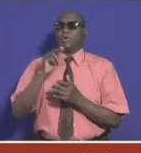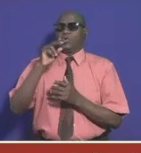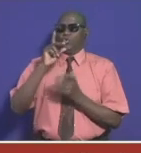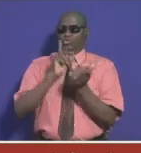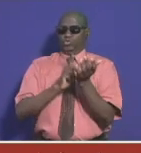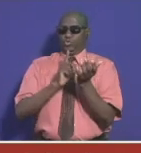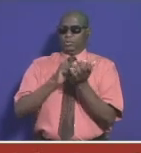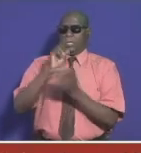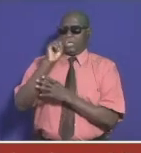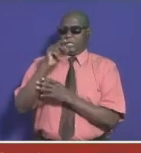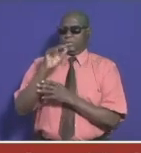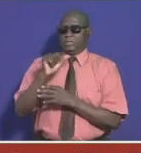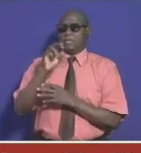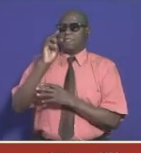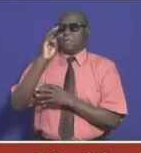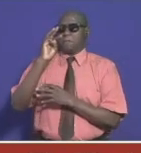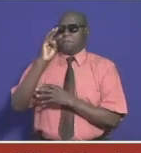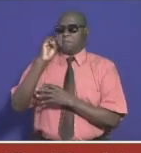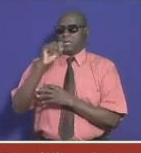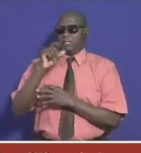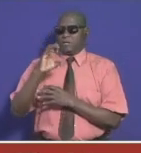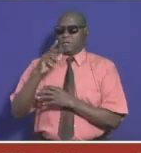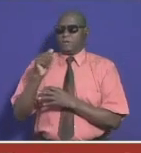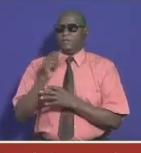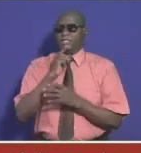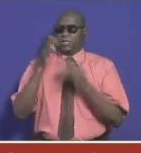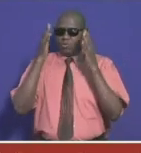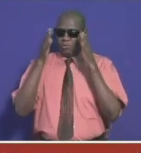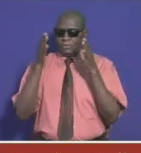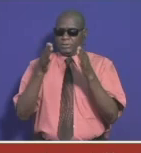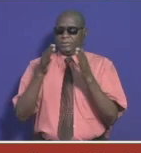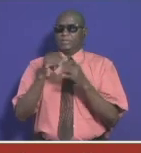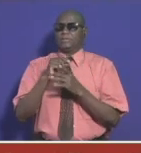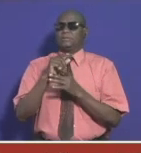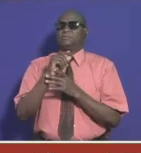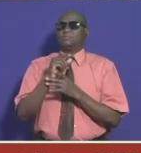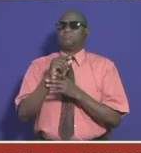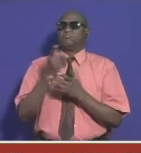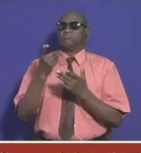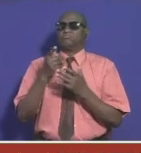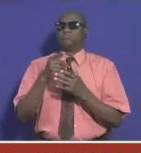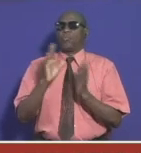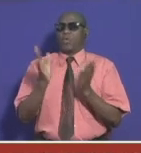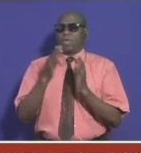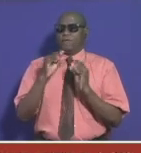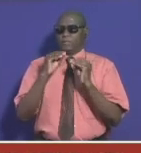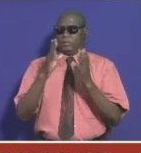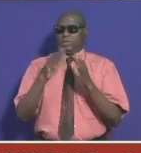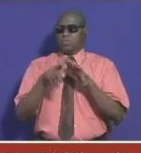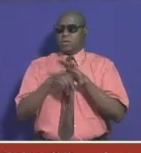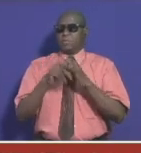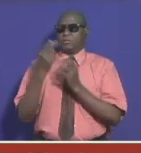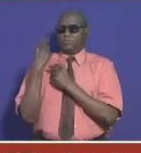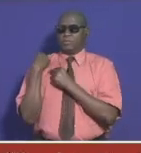Macharia said that the TSC Commission is fully committed to ensuring the welfare of teachers as its primary responsibility. She also lauded